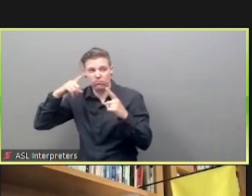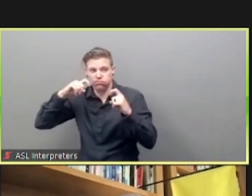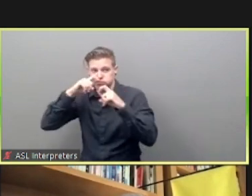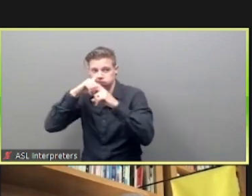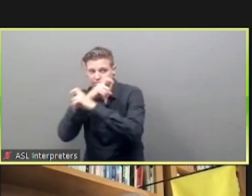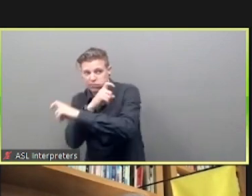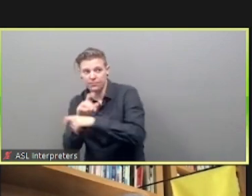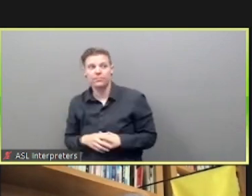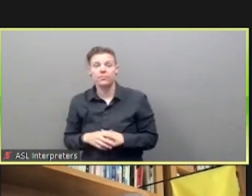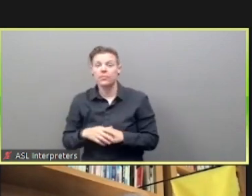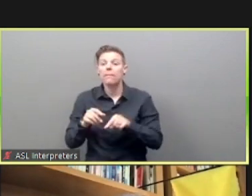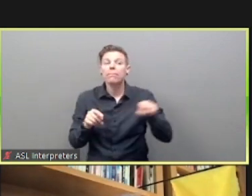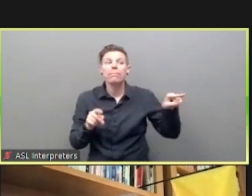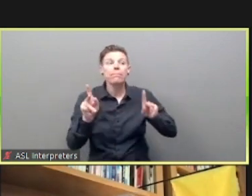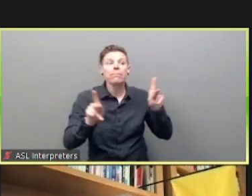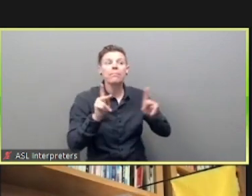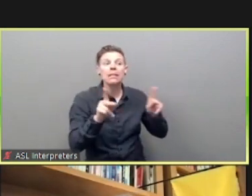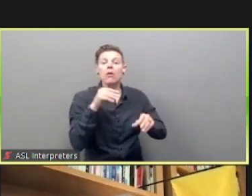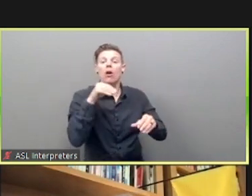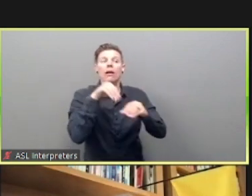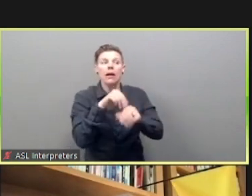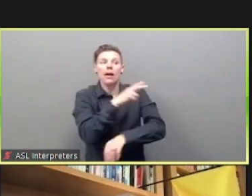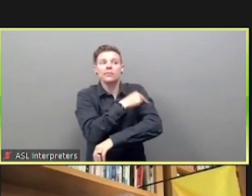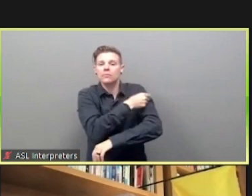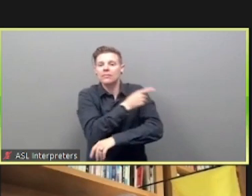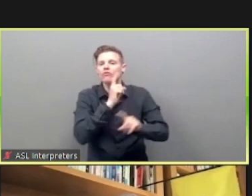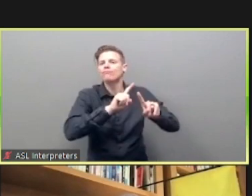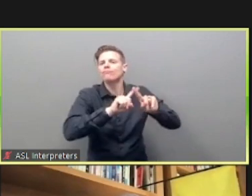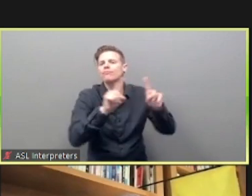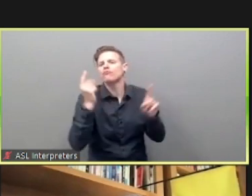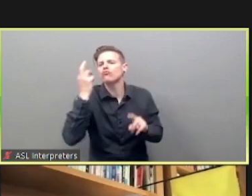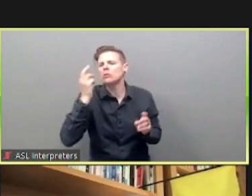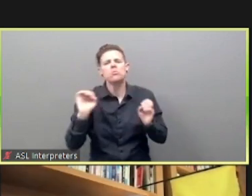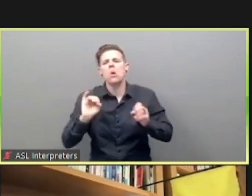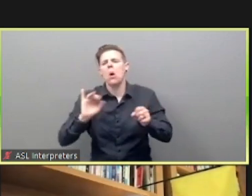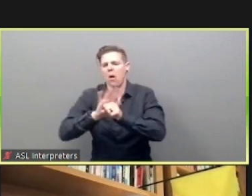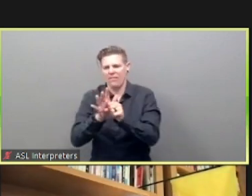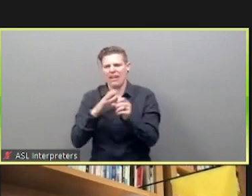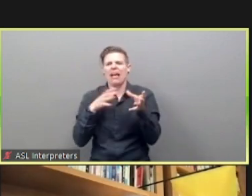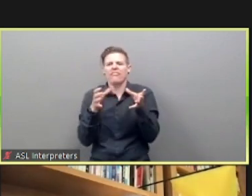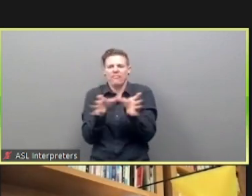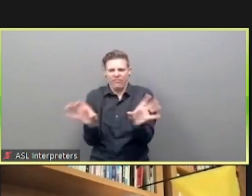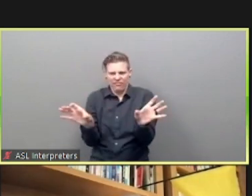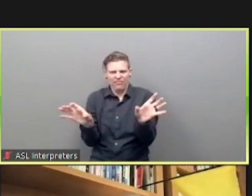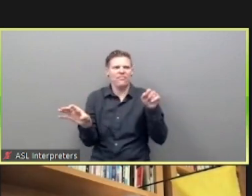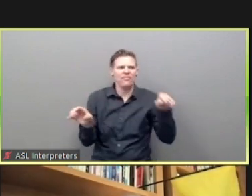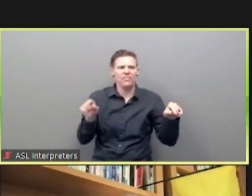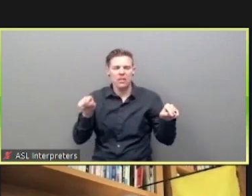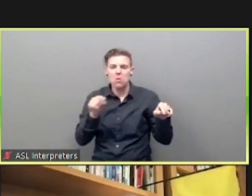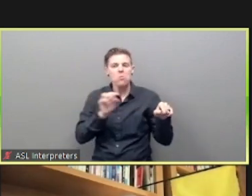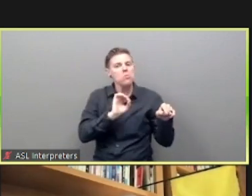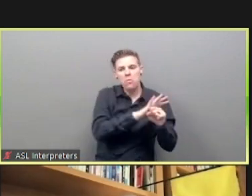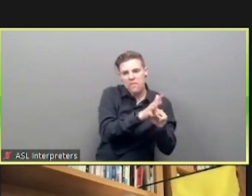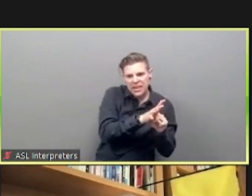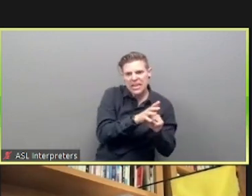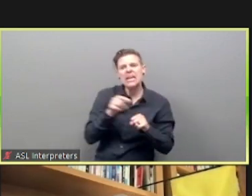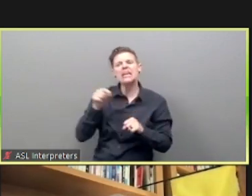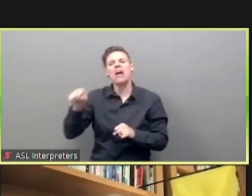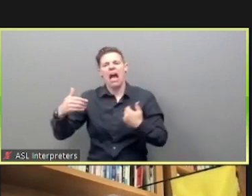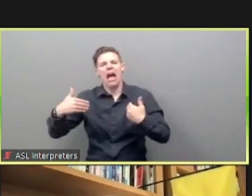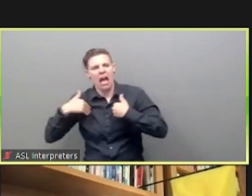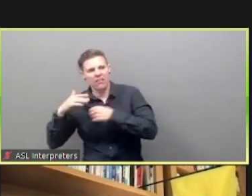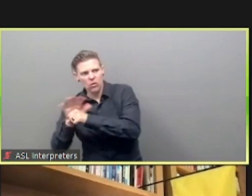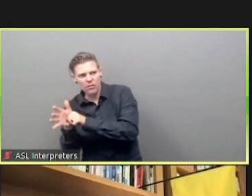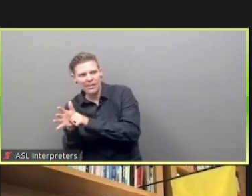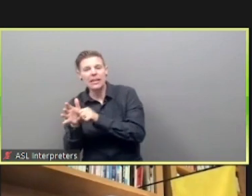with non-COVID related illnesses, some of which we believe are related to delays in care that